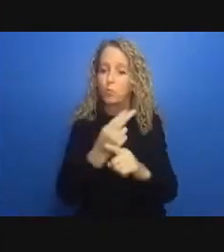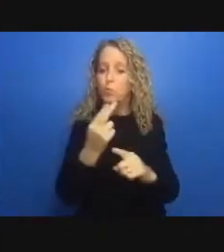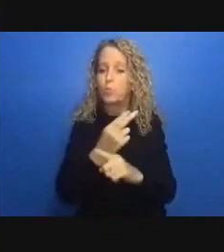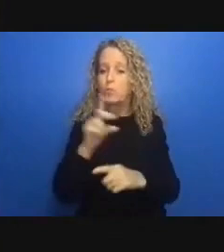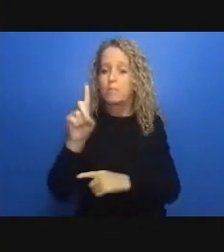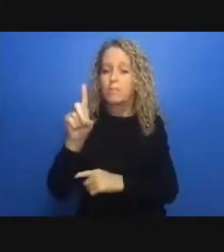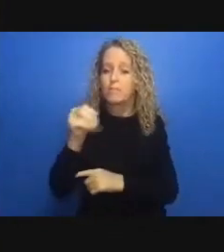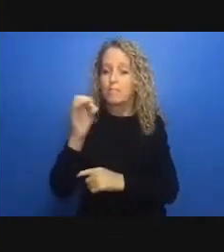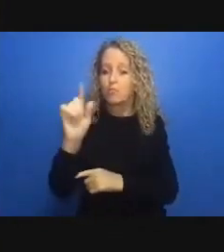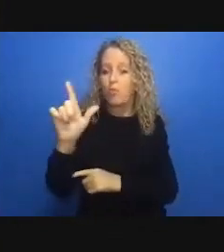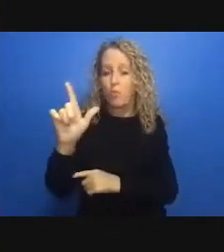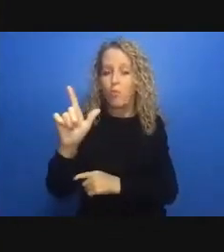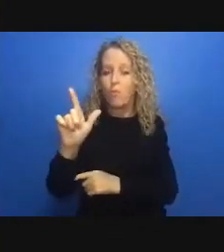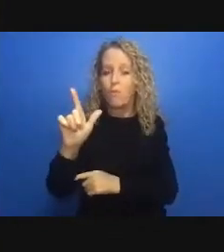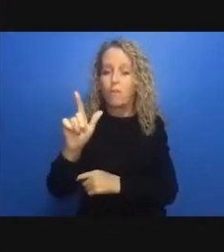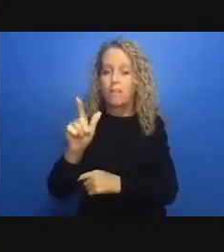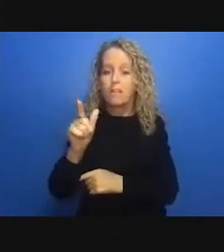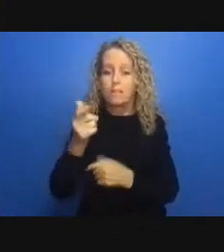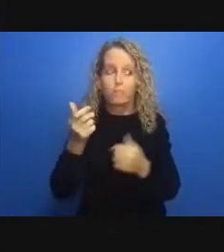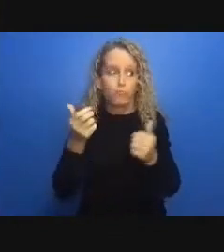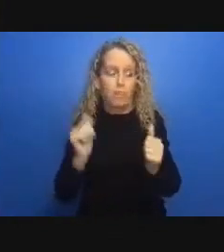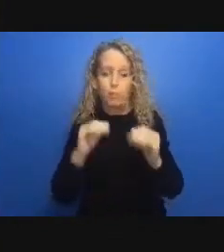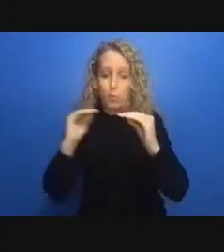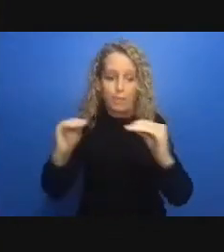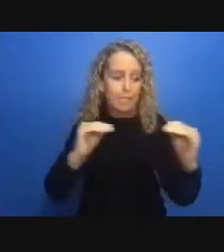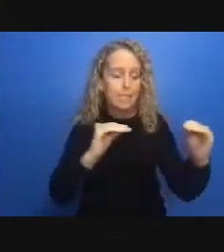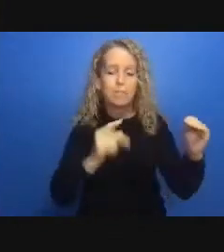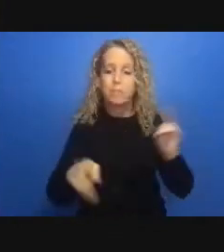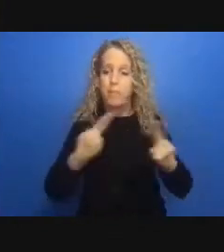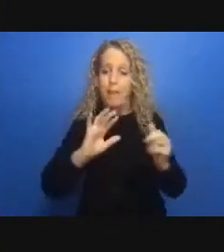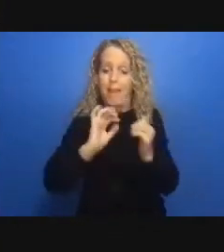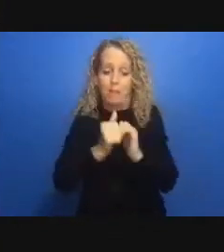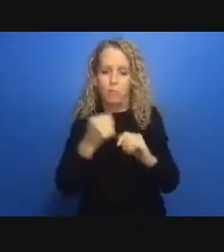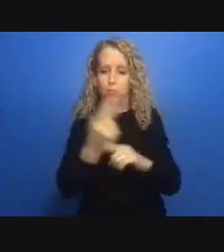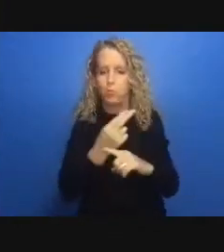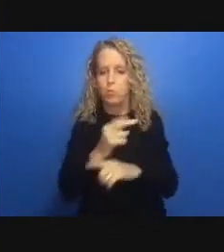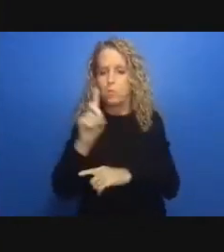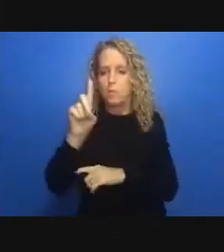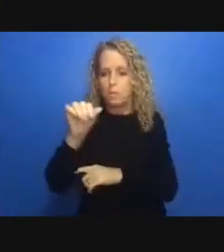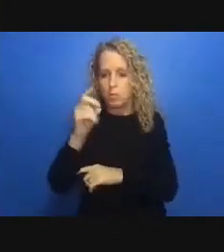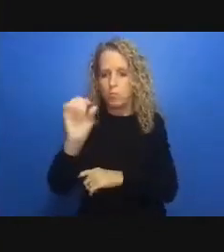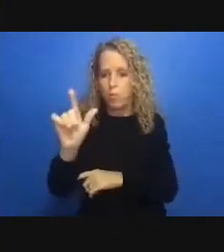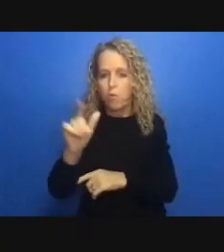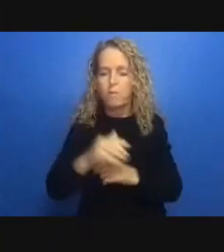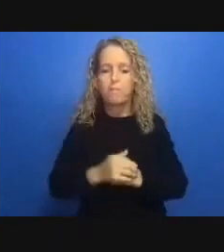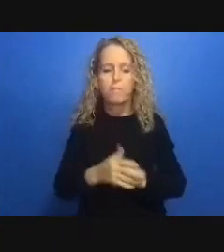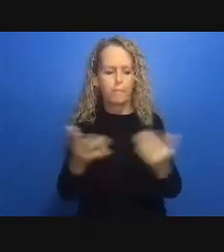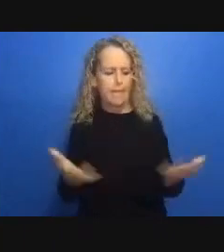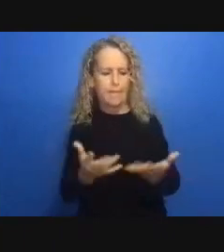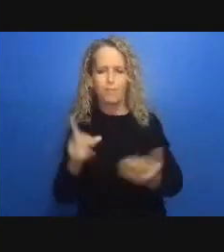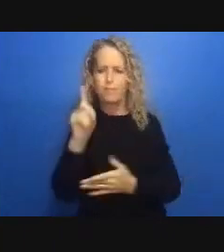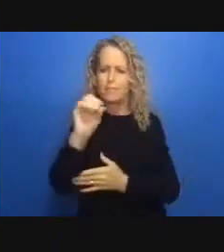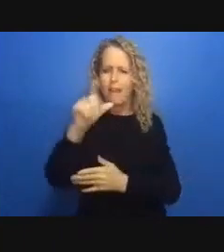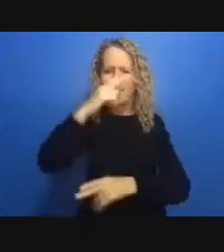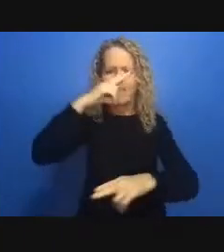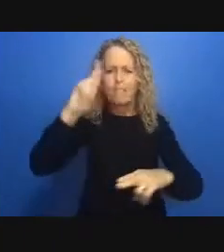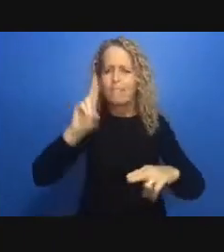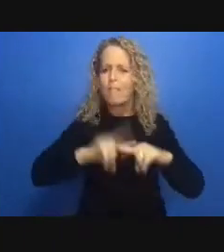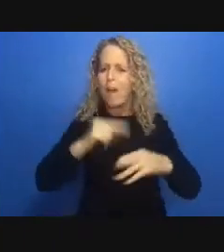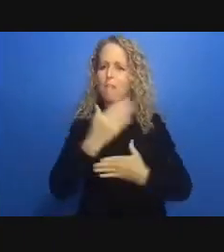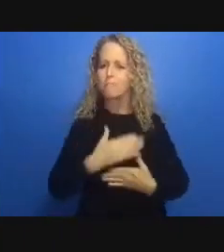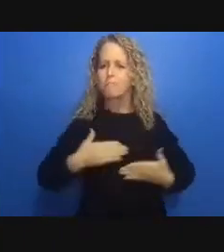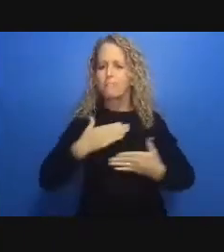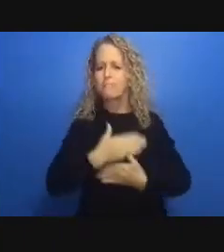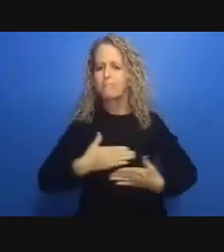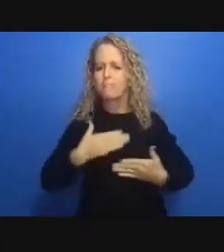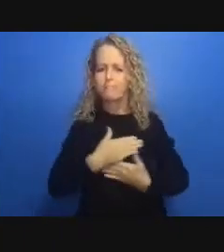upskilling people in these digital skills. So here at Dalhousie, we've seen just really fun experimentation. Our faculty and our instructors